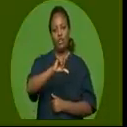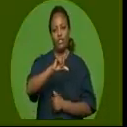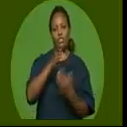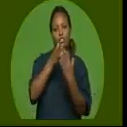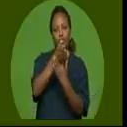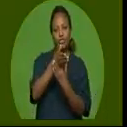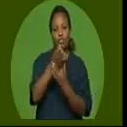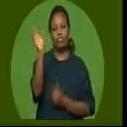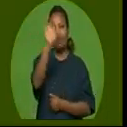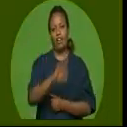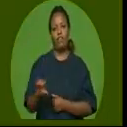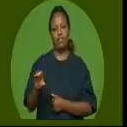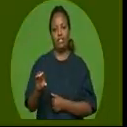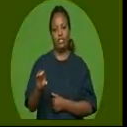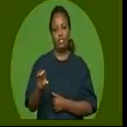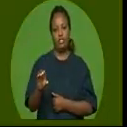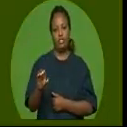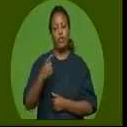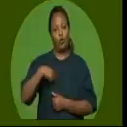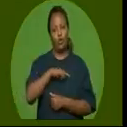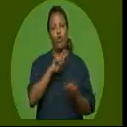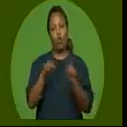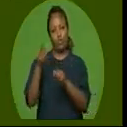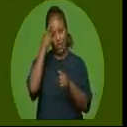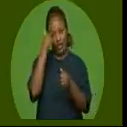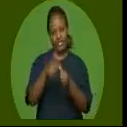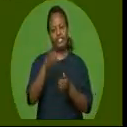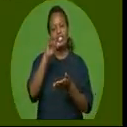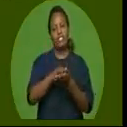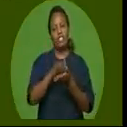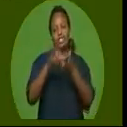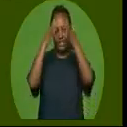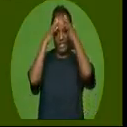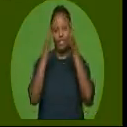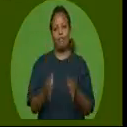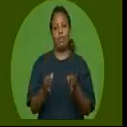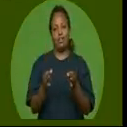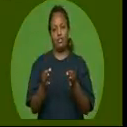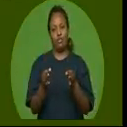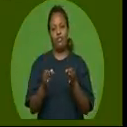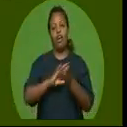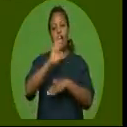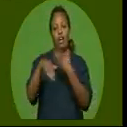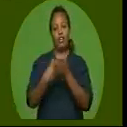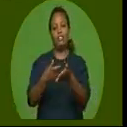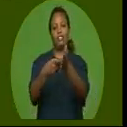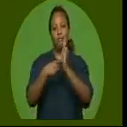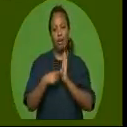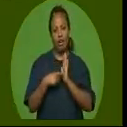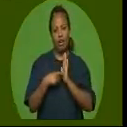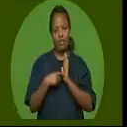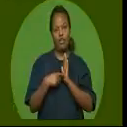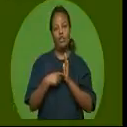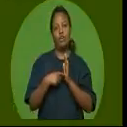leftward shift of the curve. We also noted that the determinants of aggregate